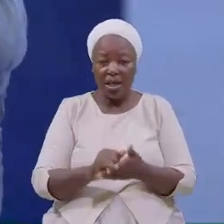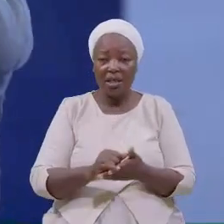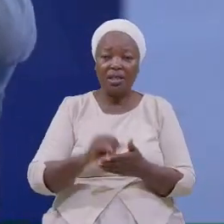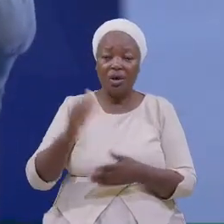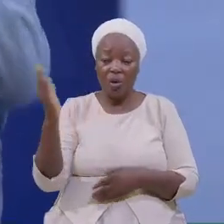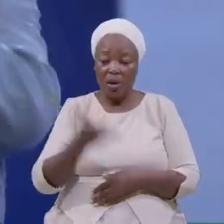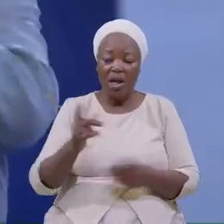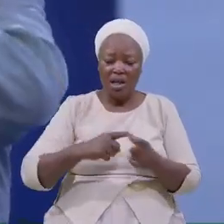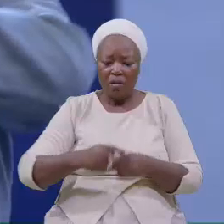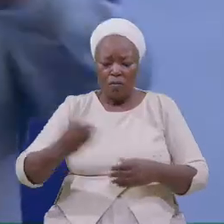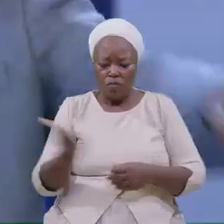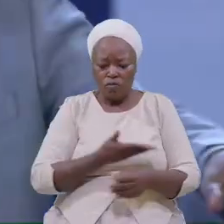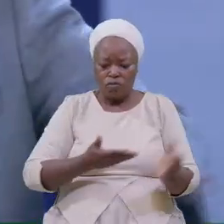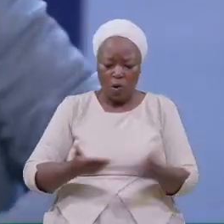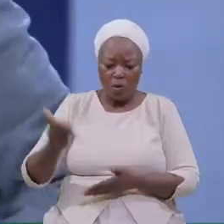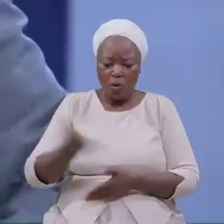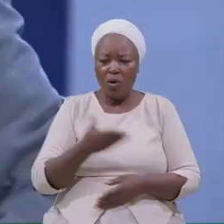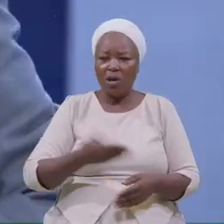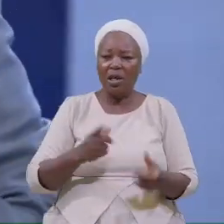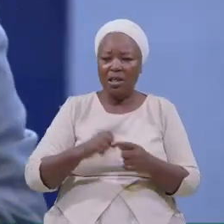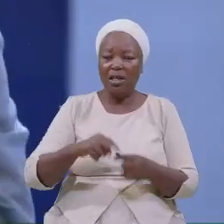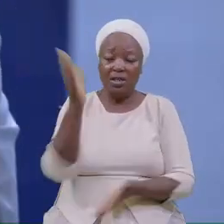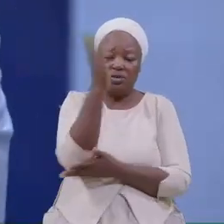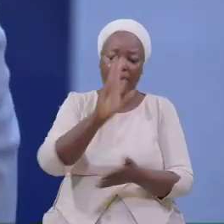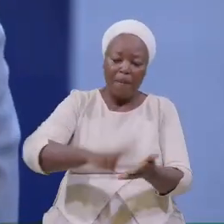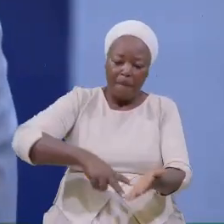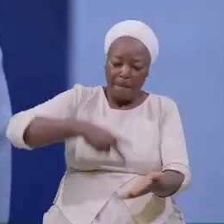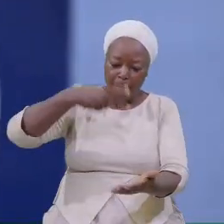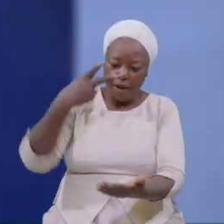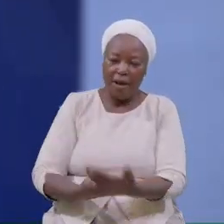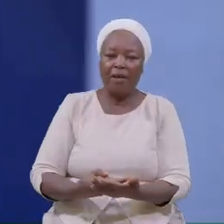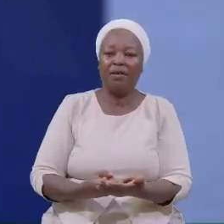and the tree falls down.